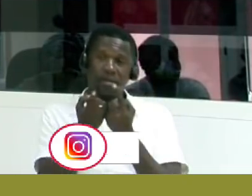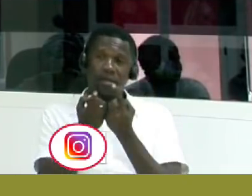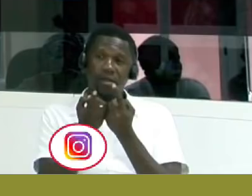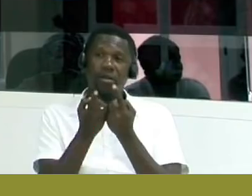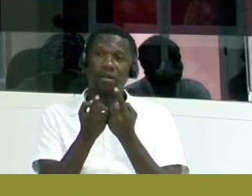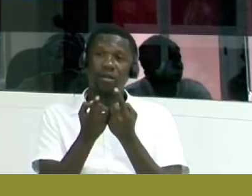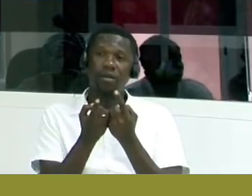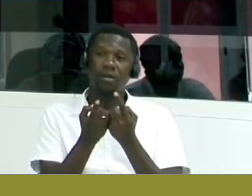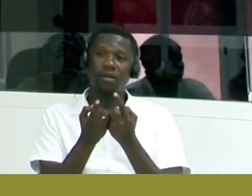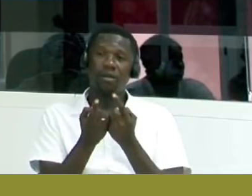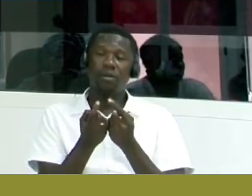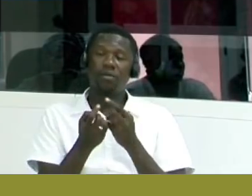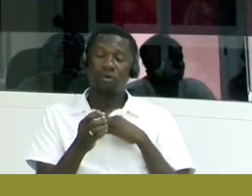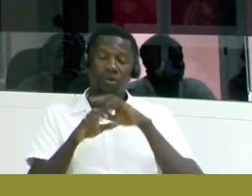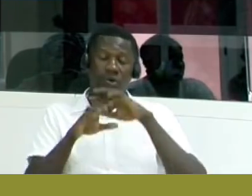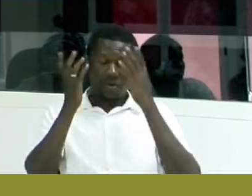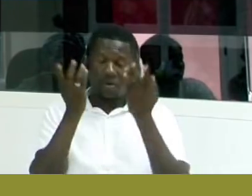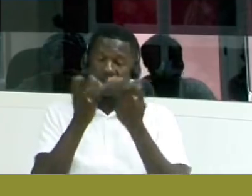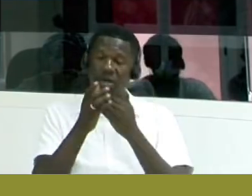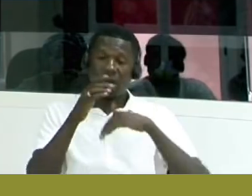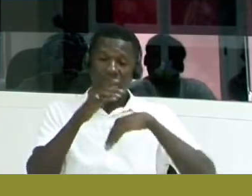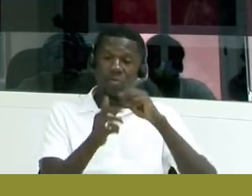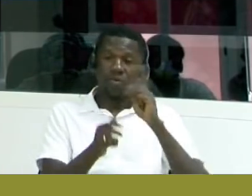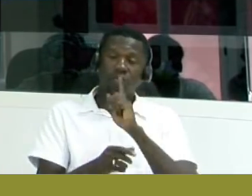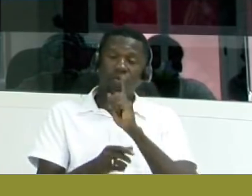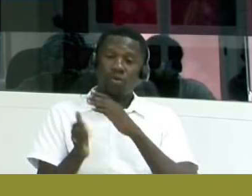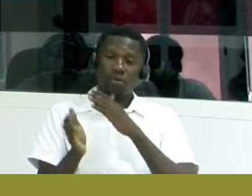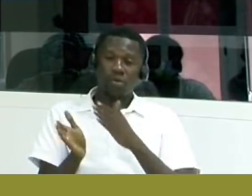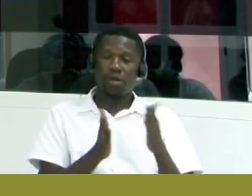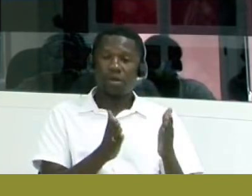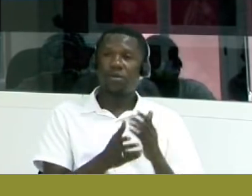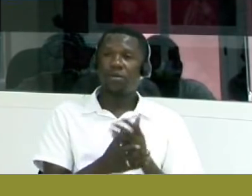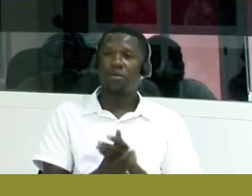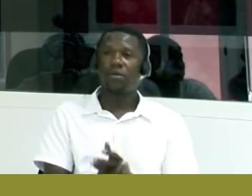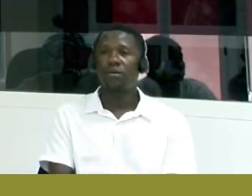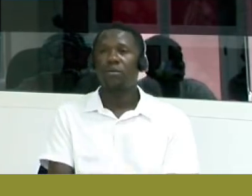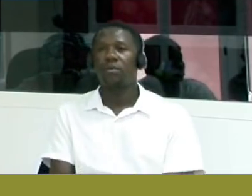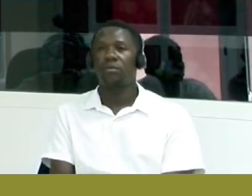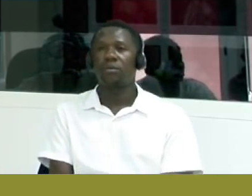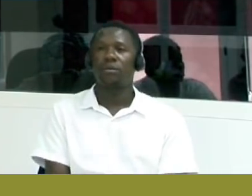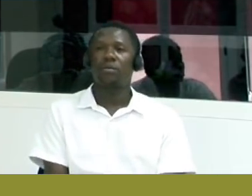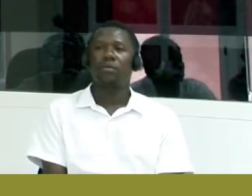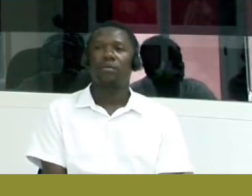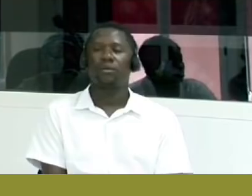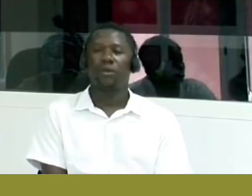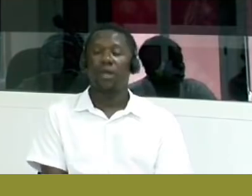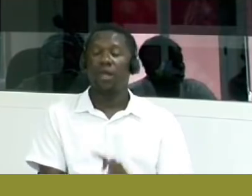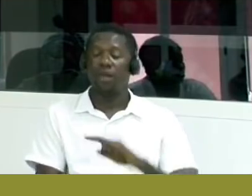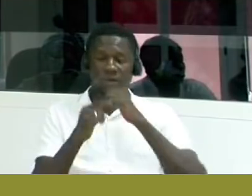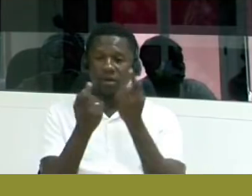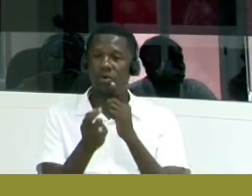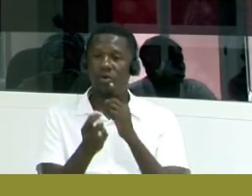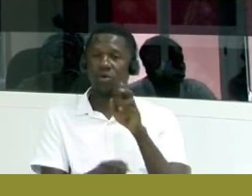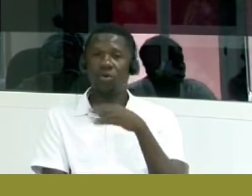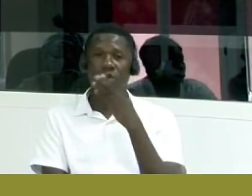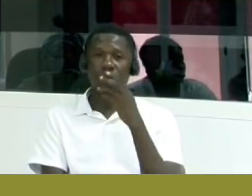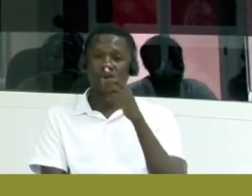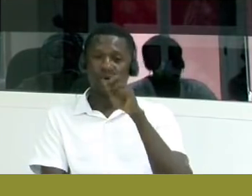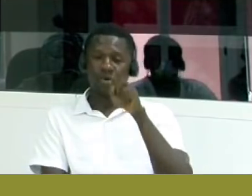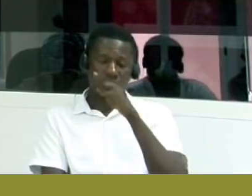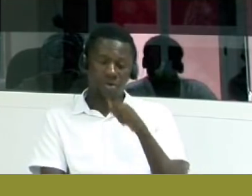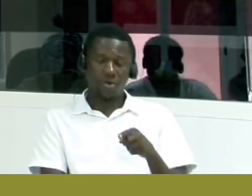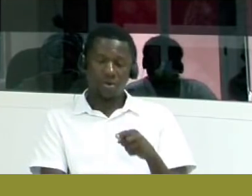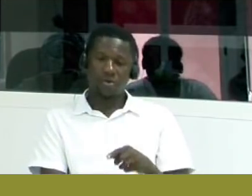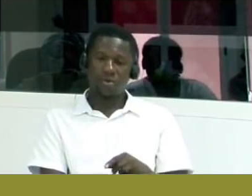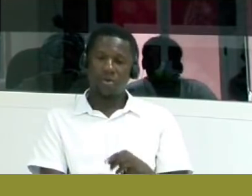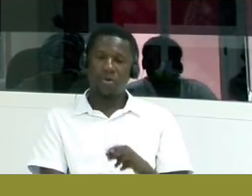going out of what was planned? No. Going wrong? Not before Tamsir came to me. No, what